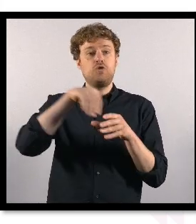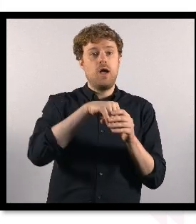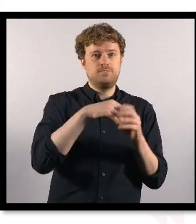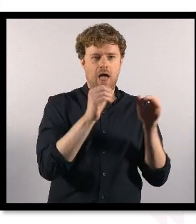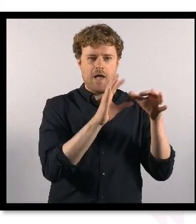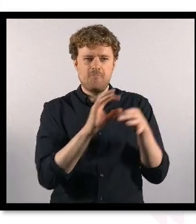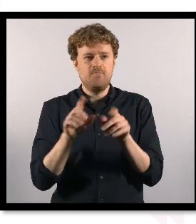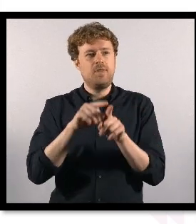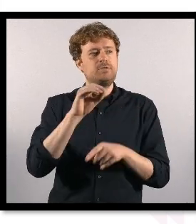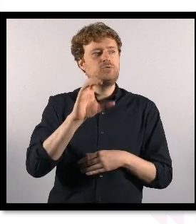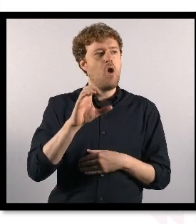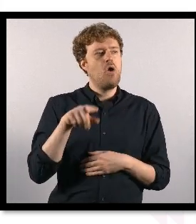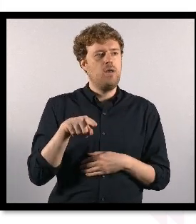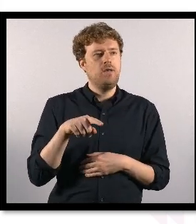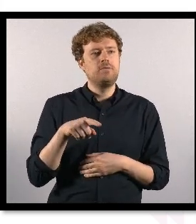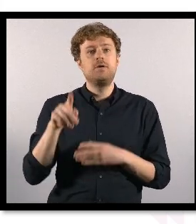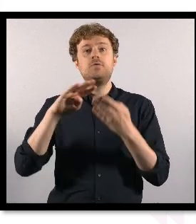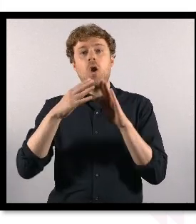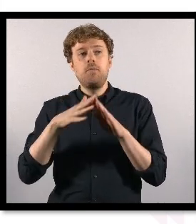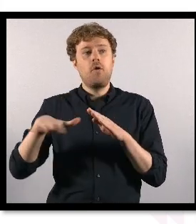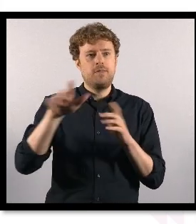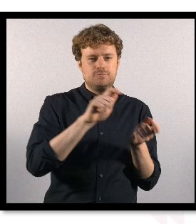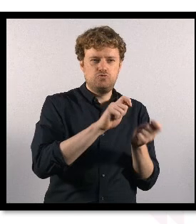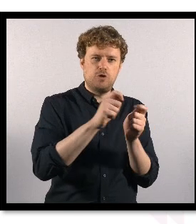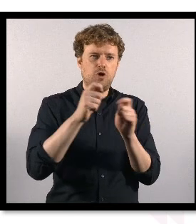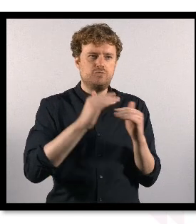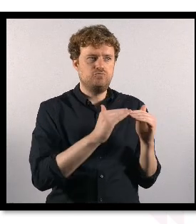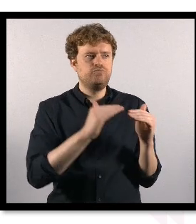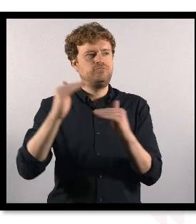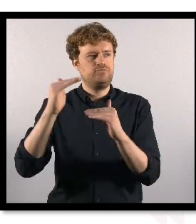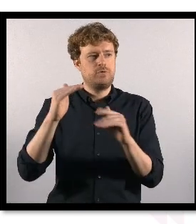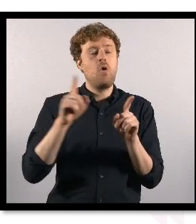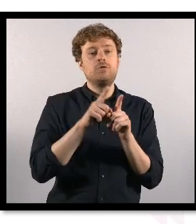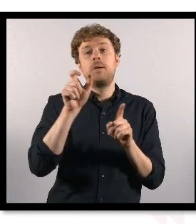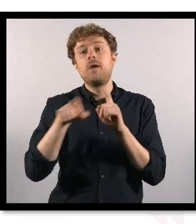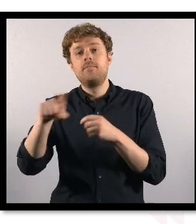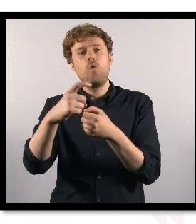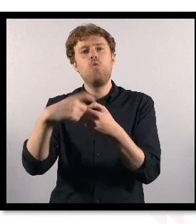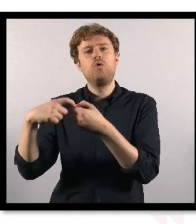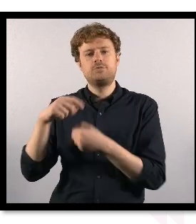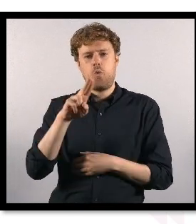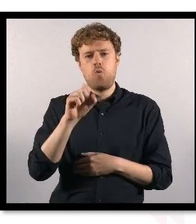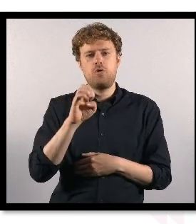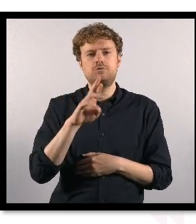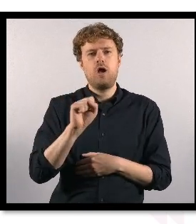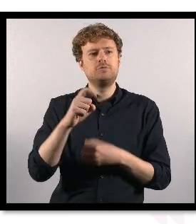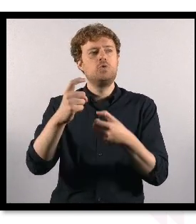stack, to understand what are the expectations you can have from the different projects. So we wanted to